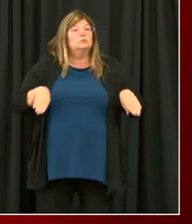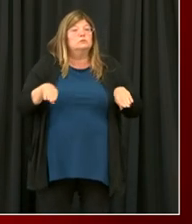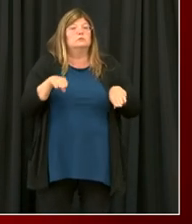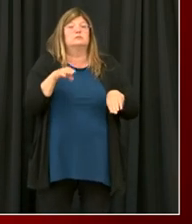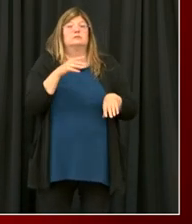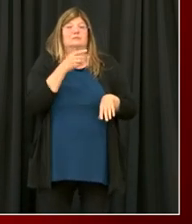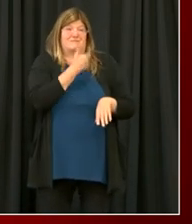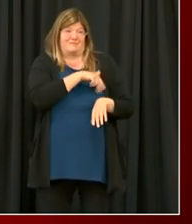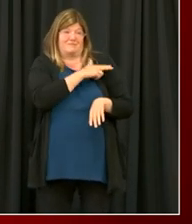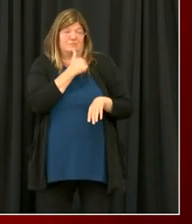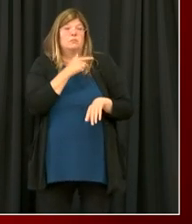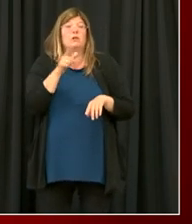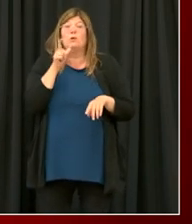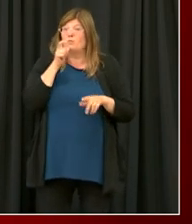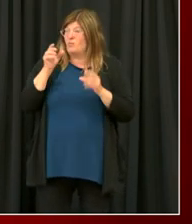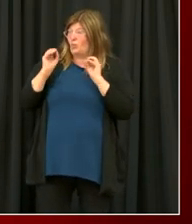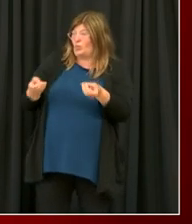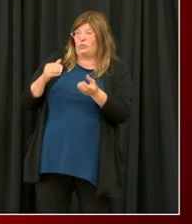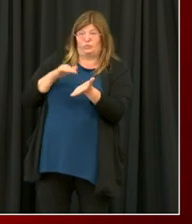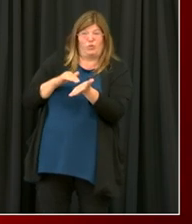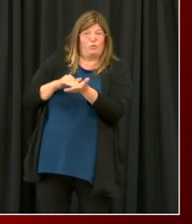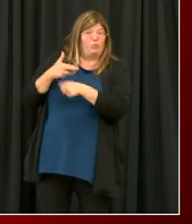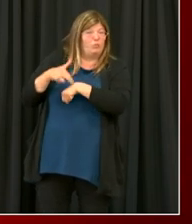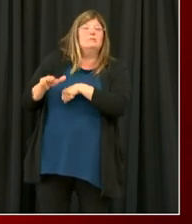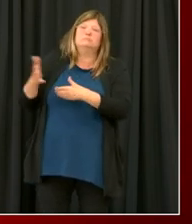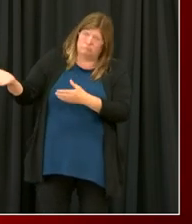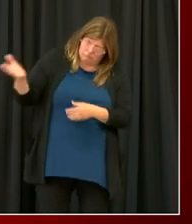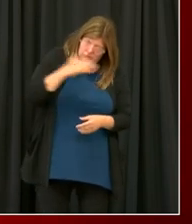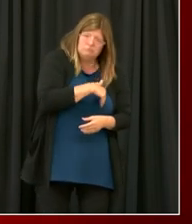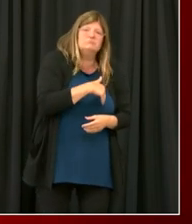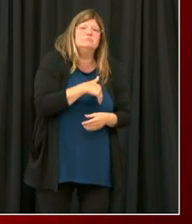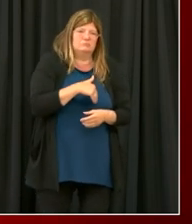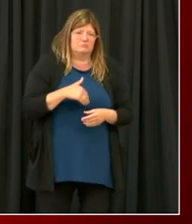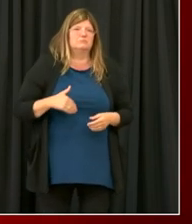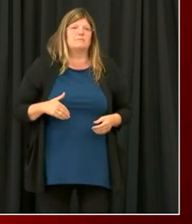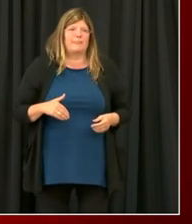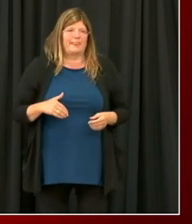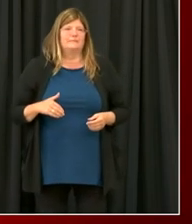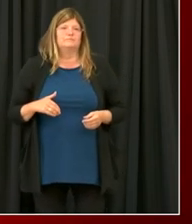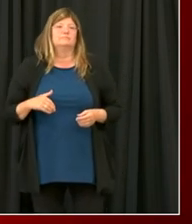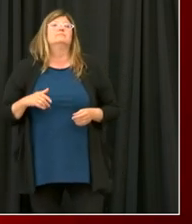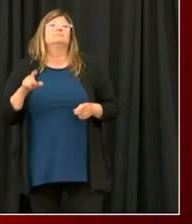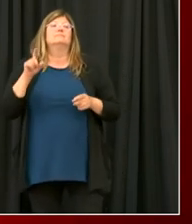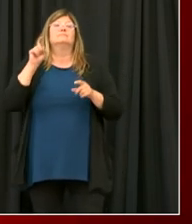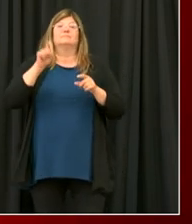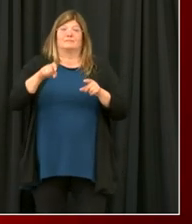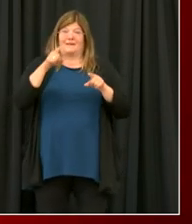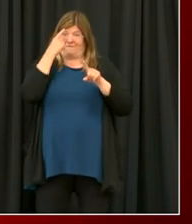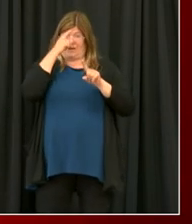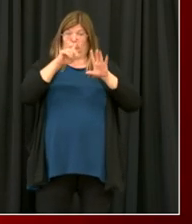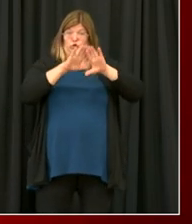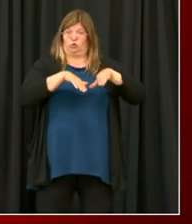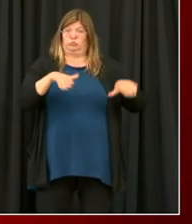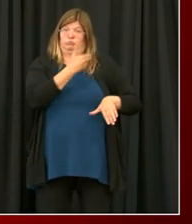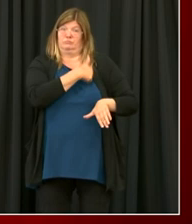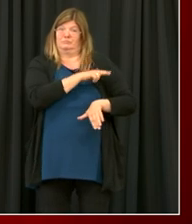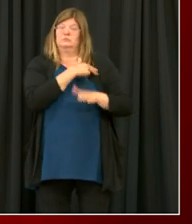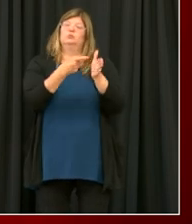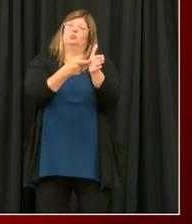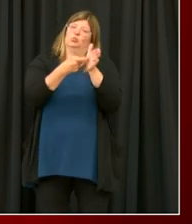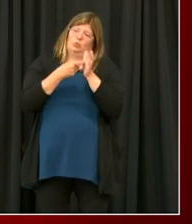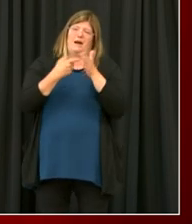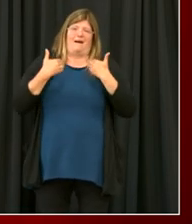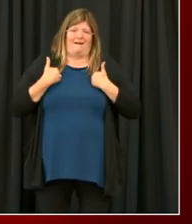referral. So again, there are many opportunities without a registration